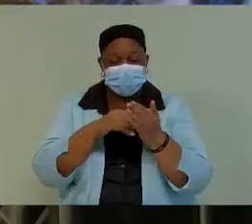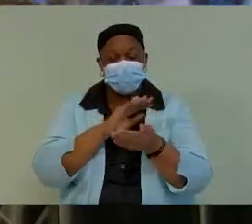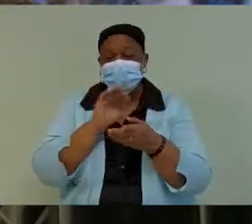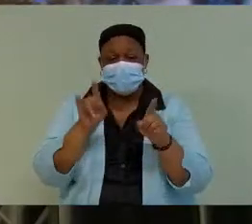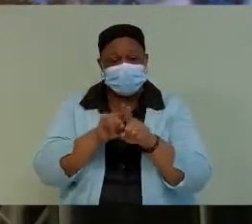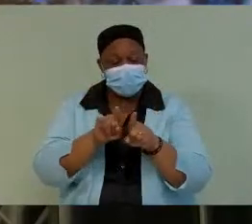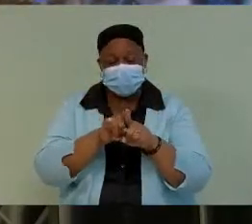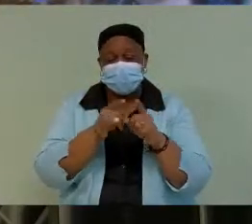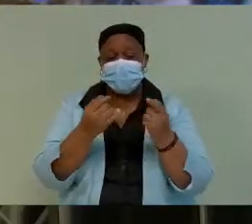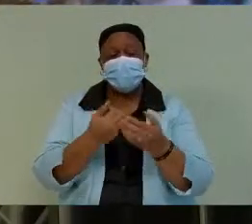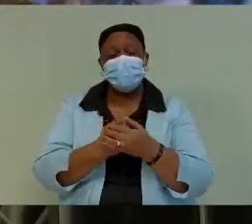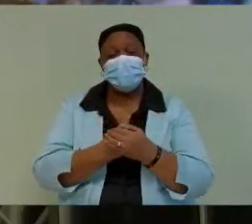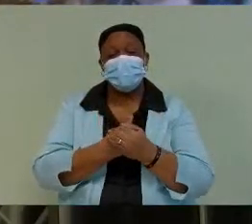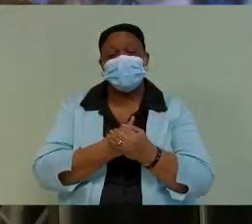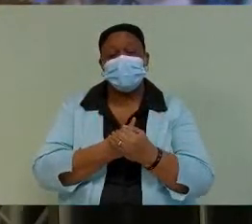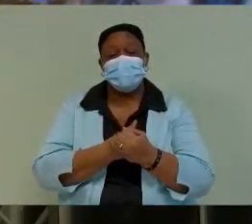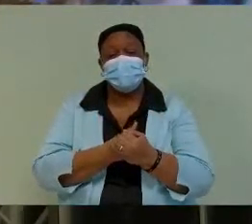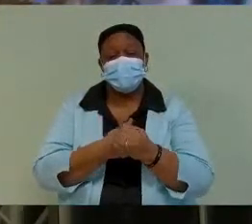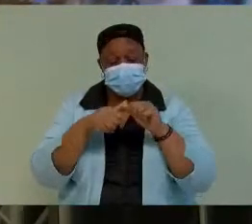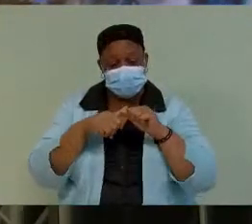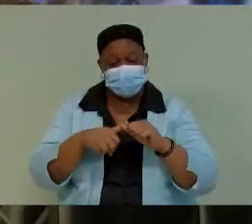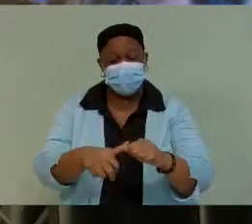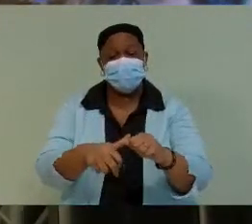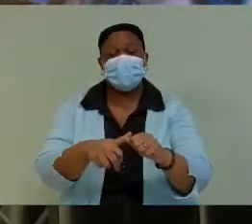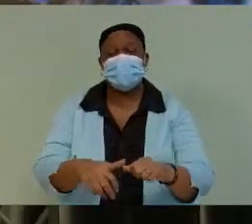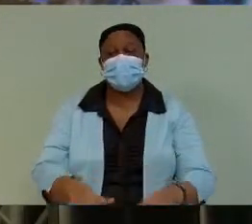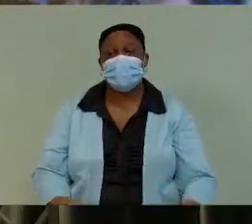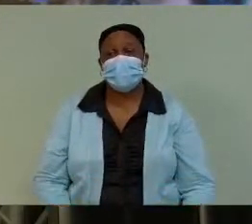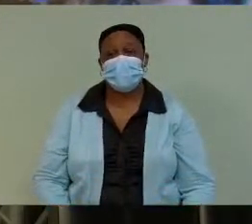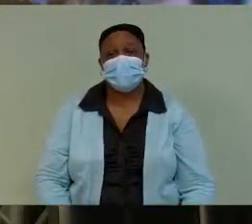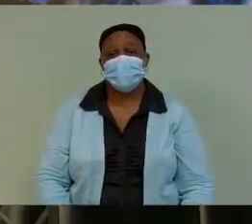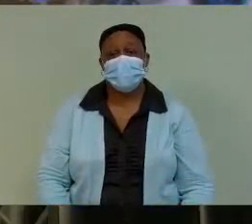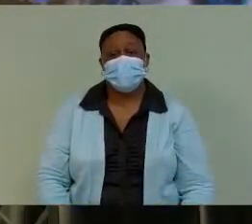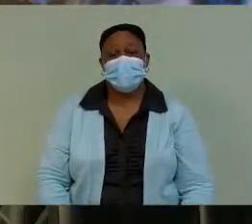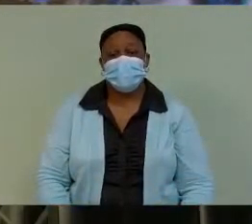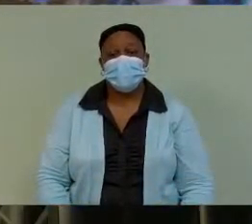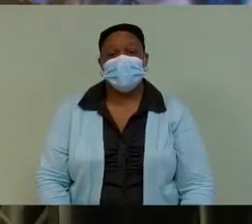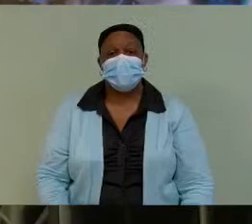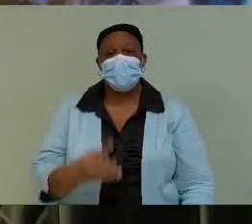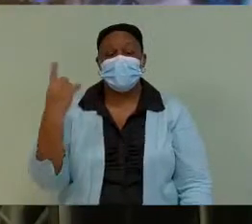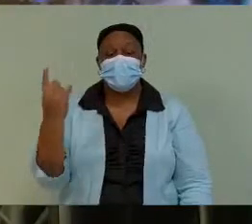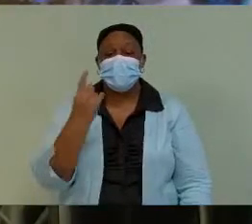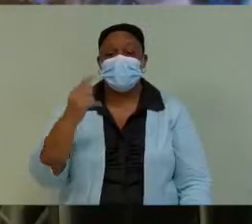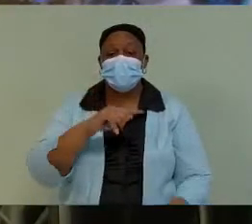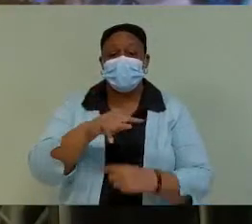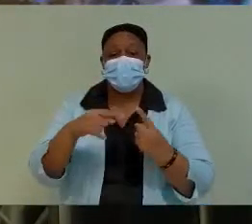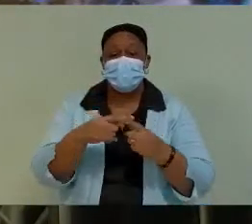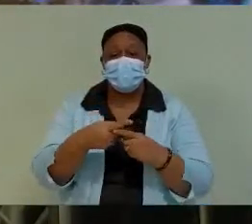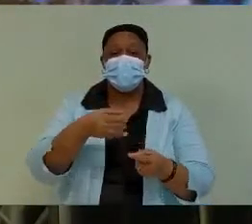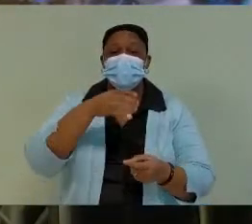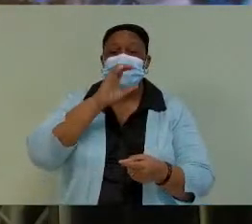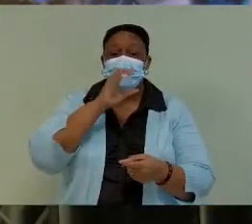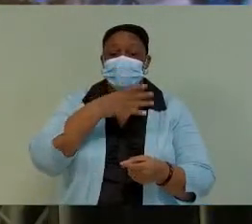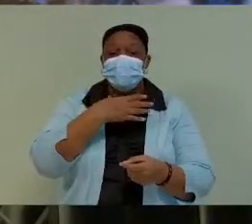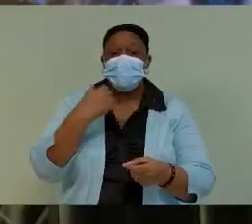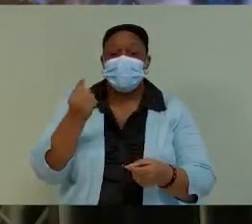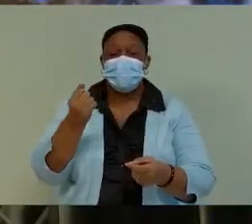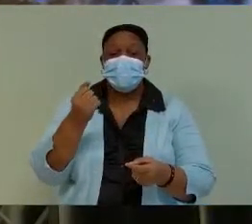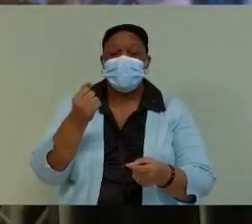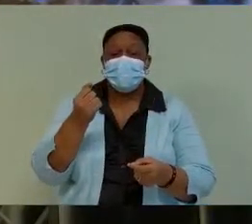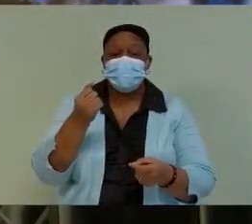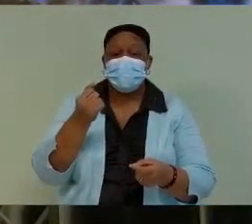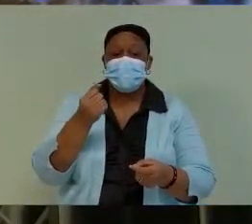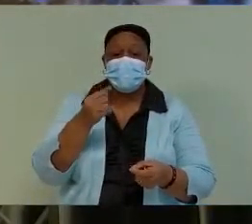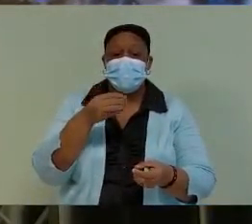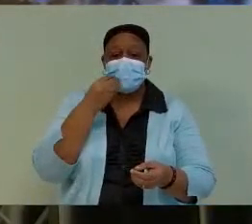in accordance with the regulations, except when eating or drinking. Hi-Fi system